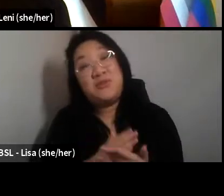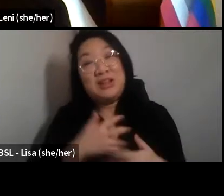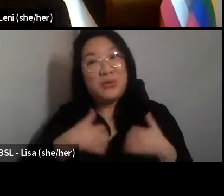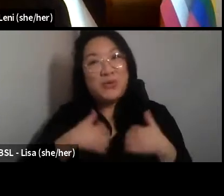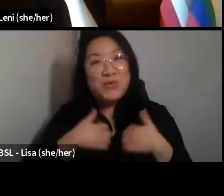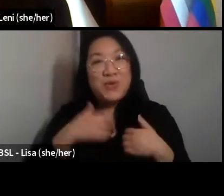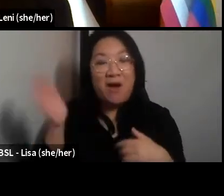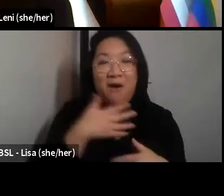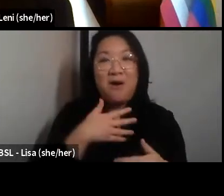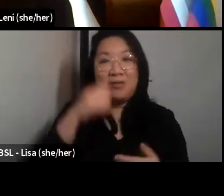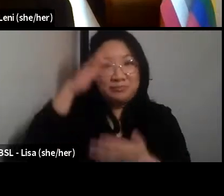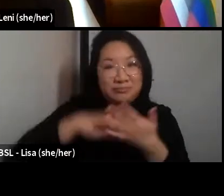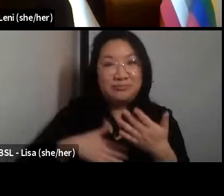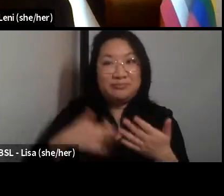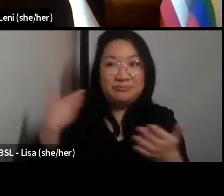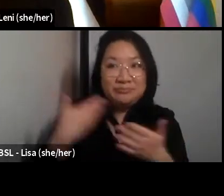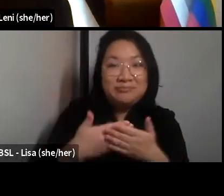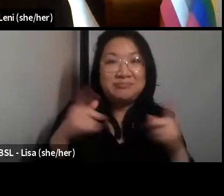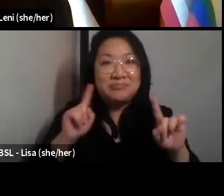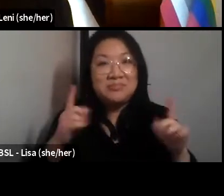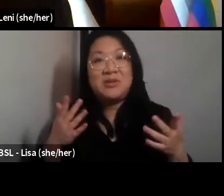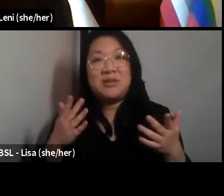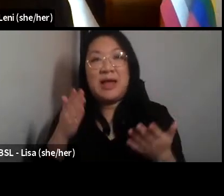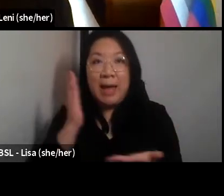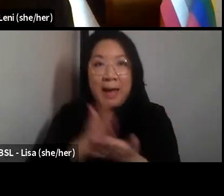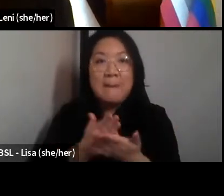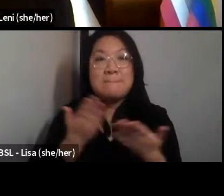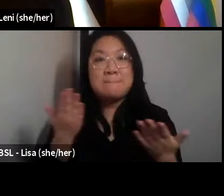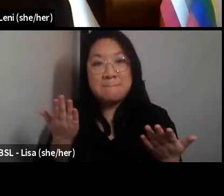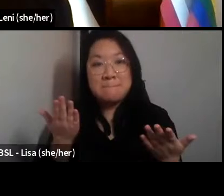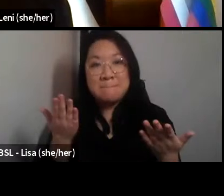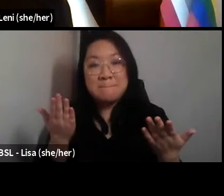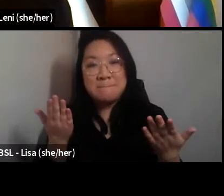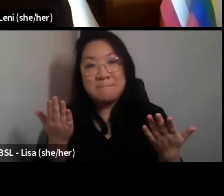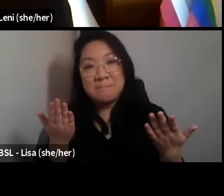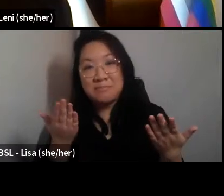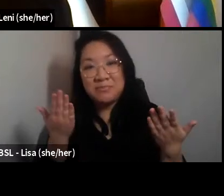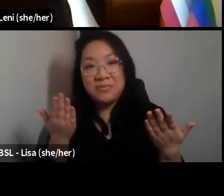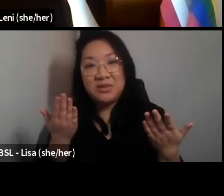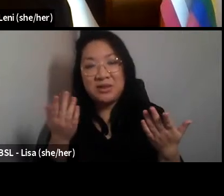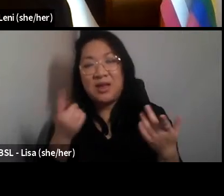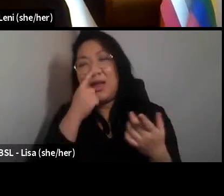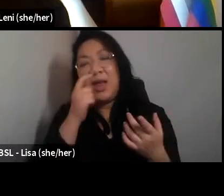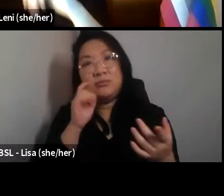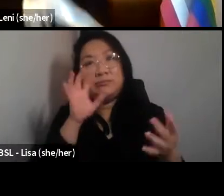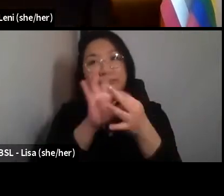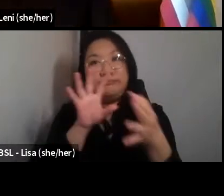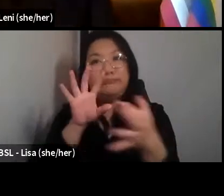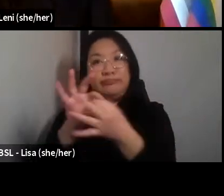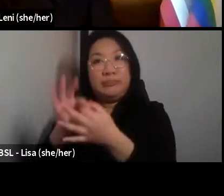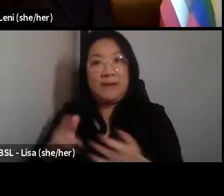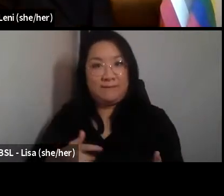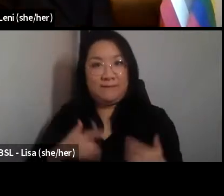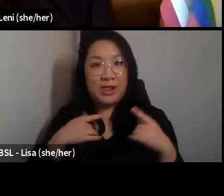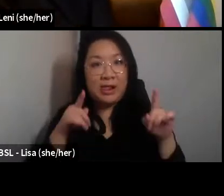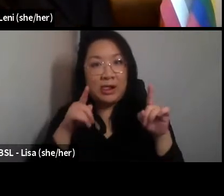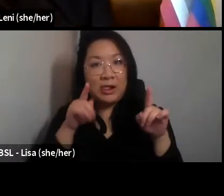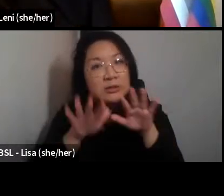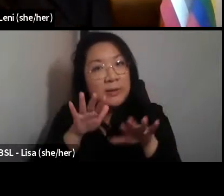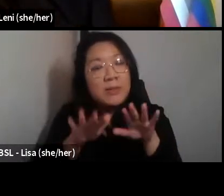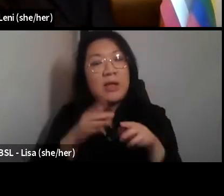else's stories. You know, there are definitely, I can relate to it, absolutely. That thing of, like, I